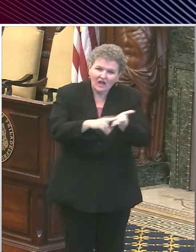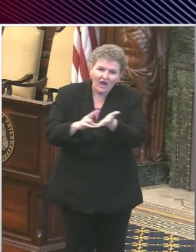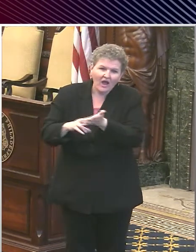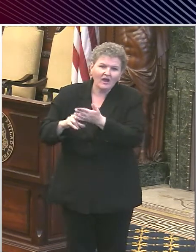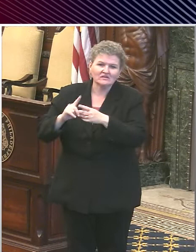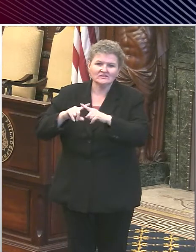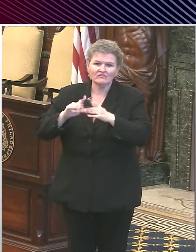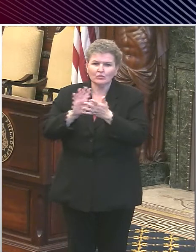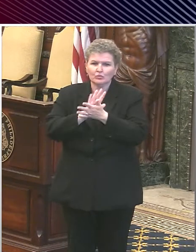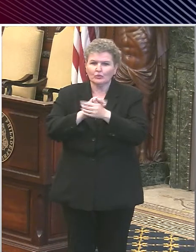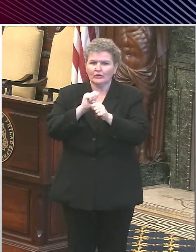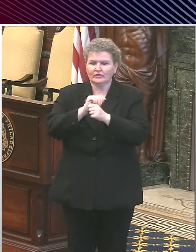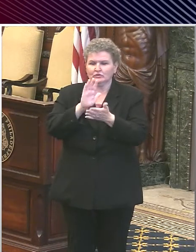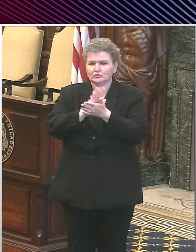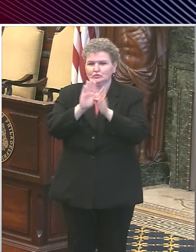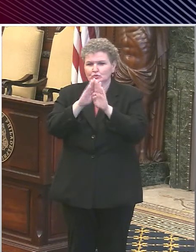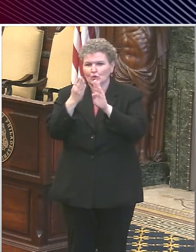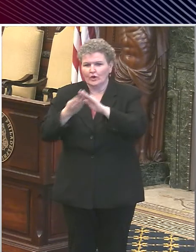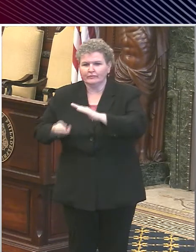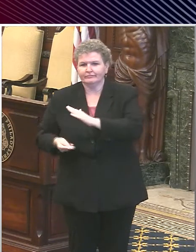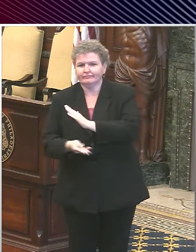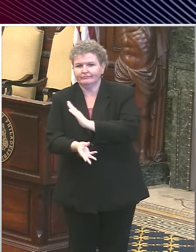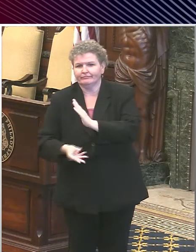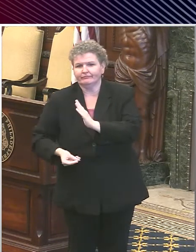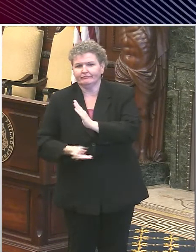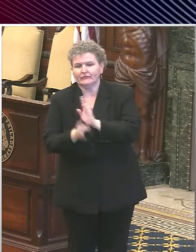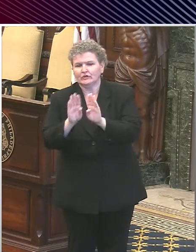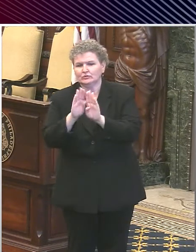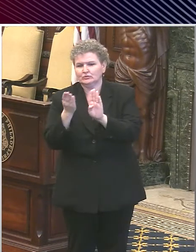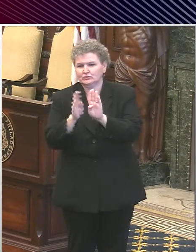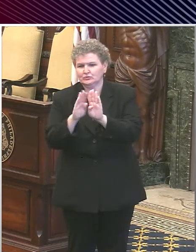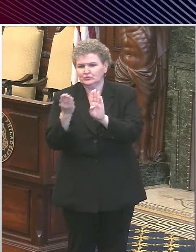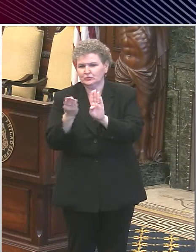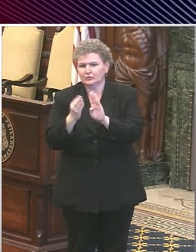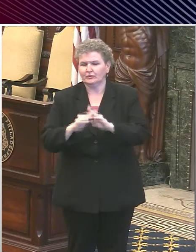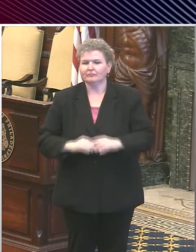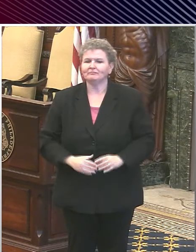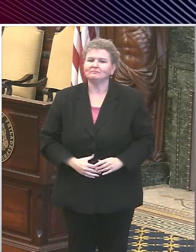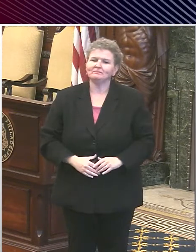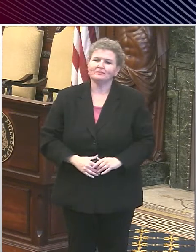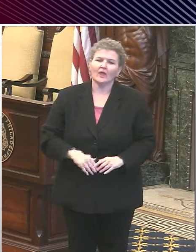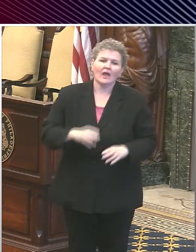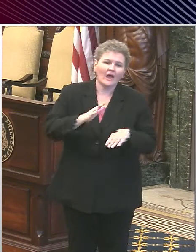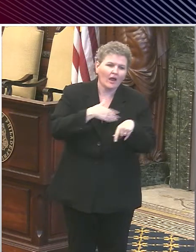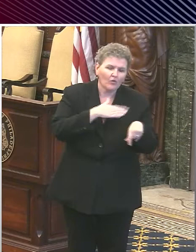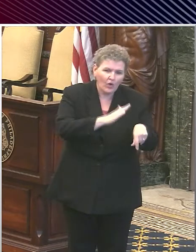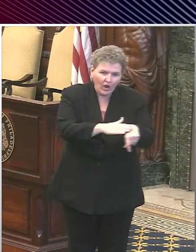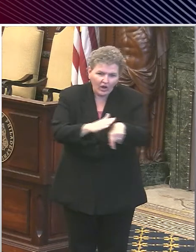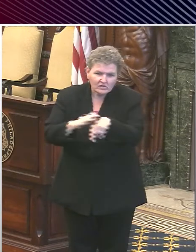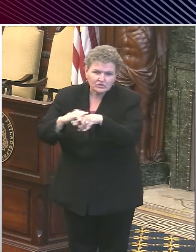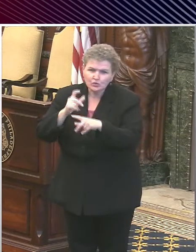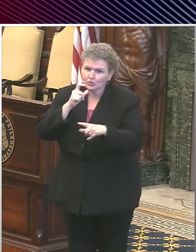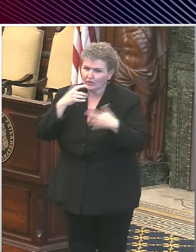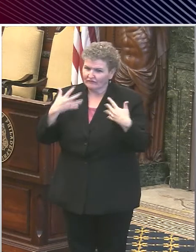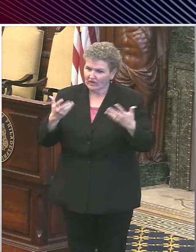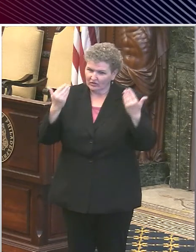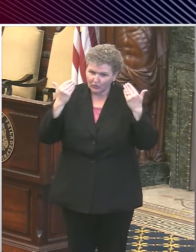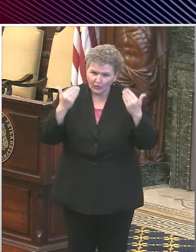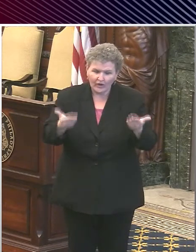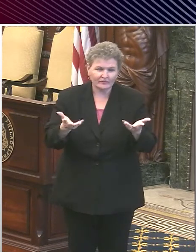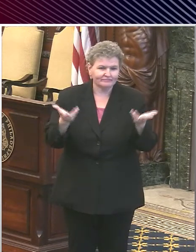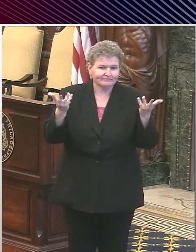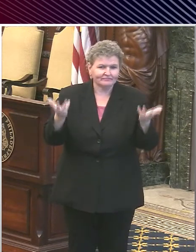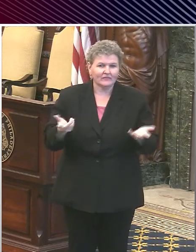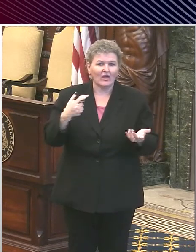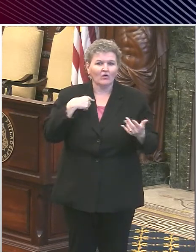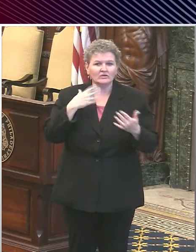door, and we're going to take all precautions and get through this and move on. You're home for 14